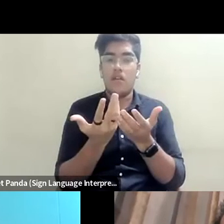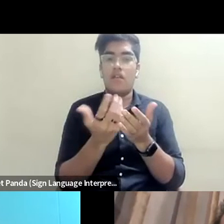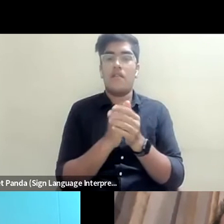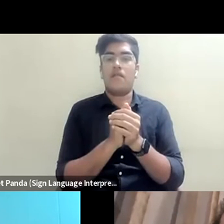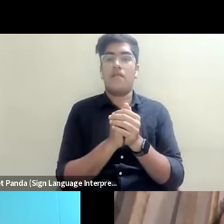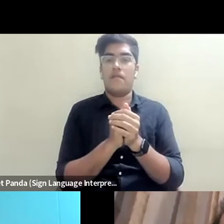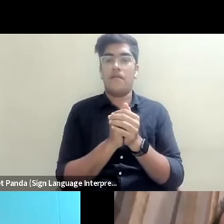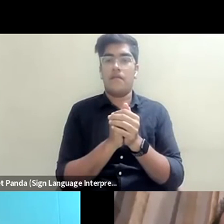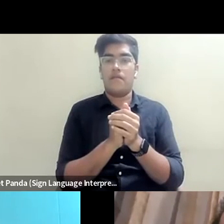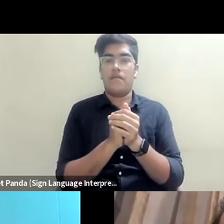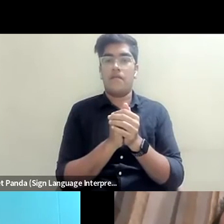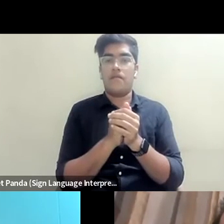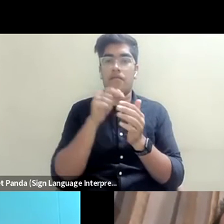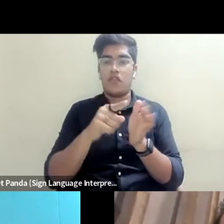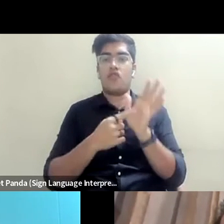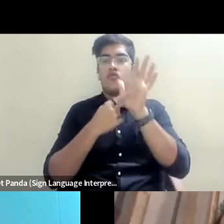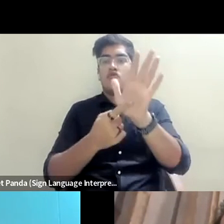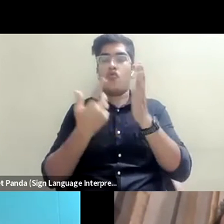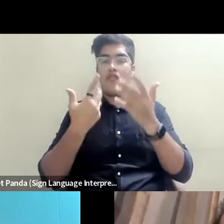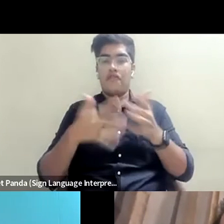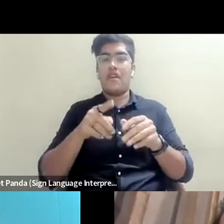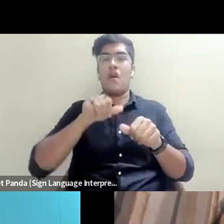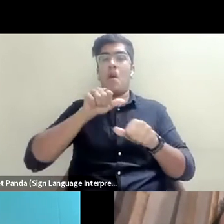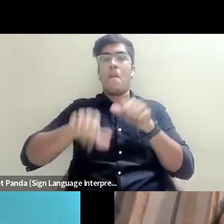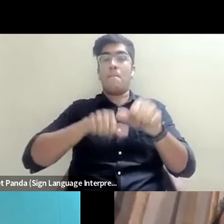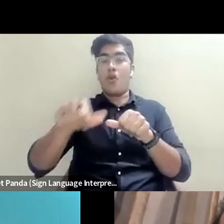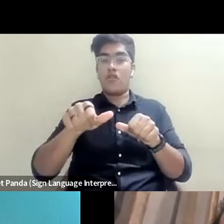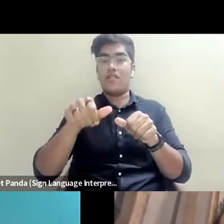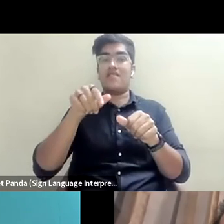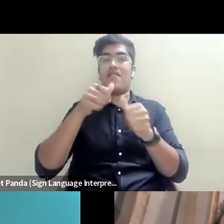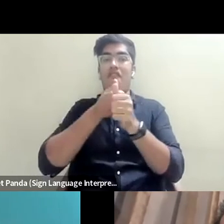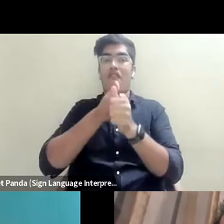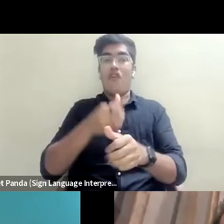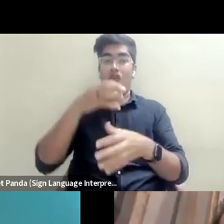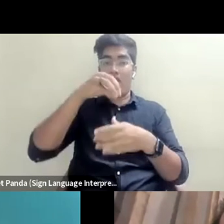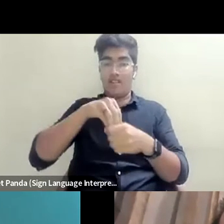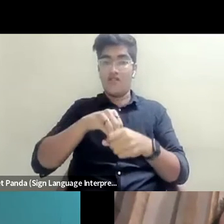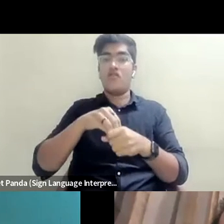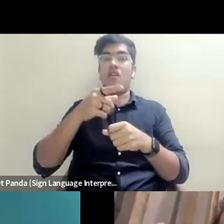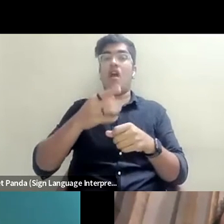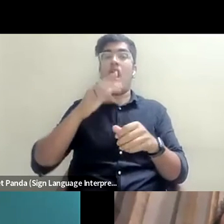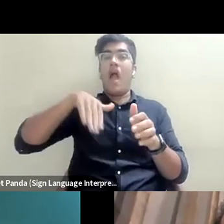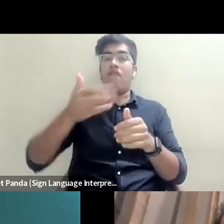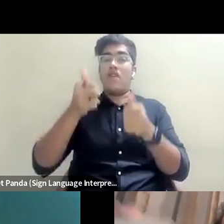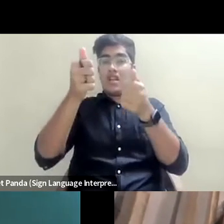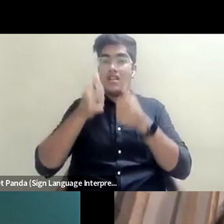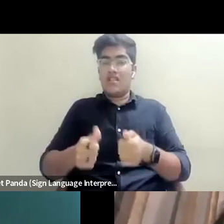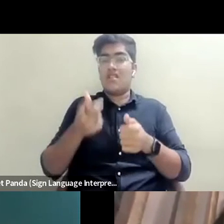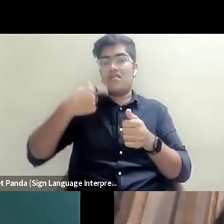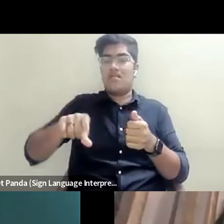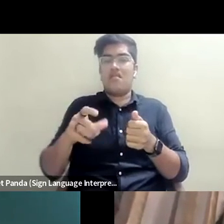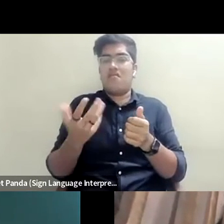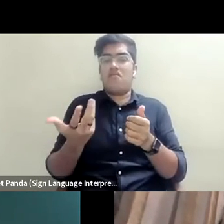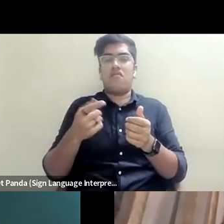how, despite process-based inclusion, when it comes to outcomes, often we we